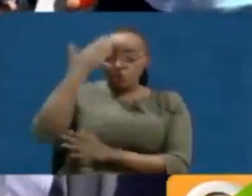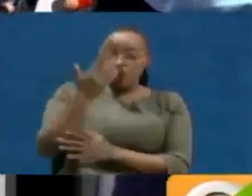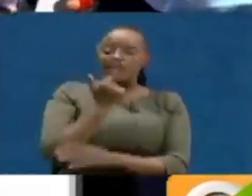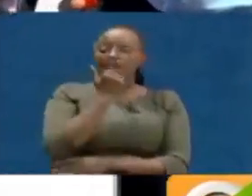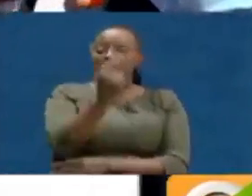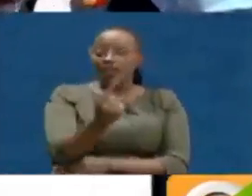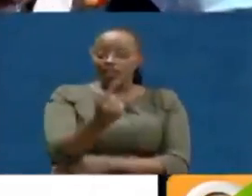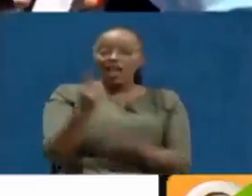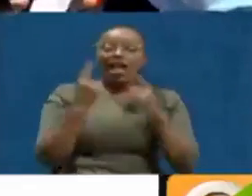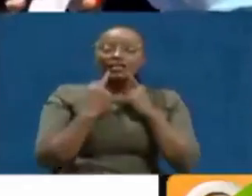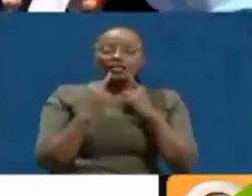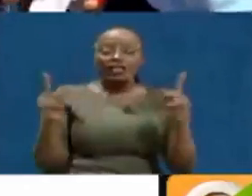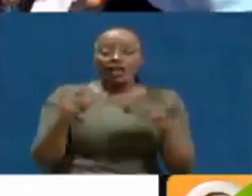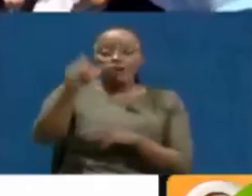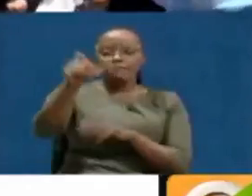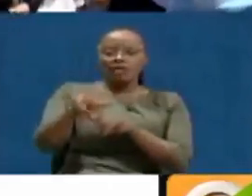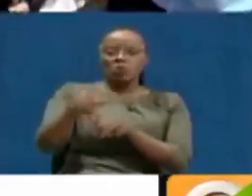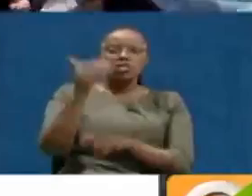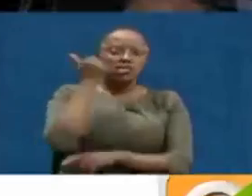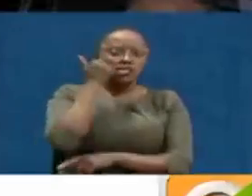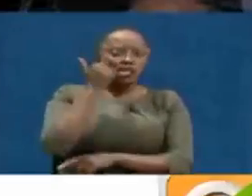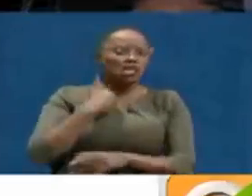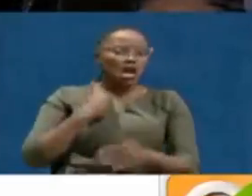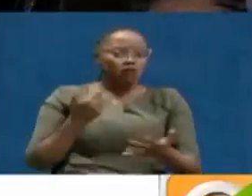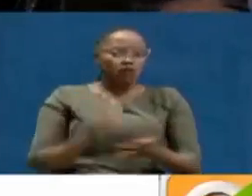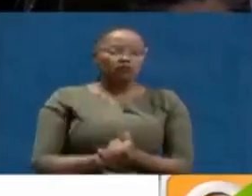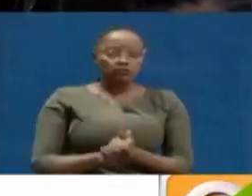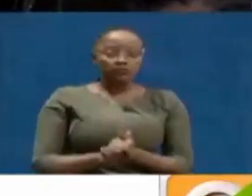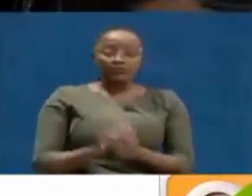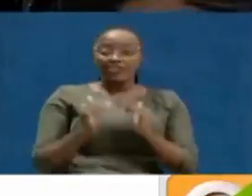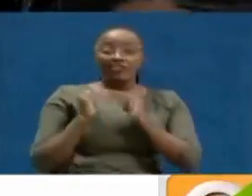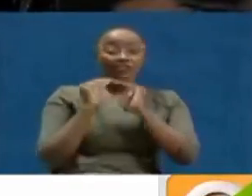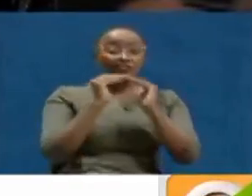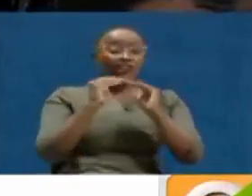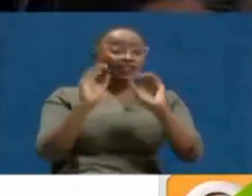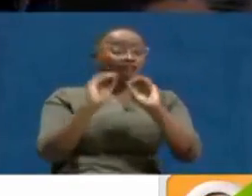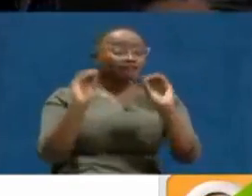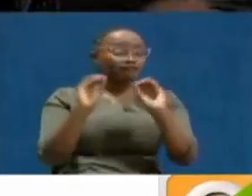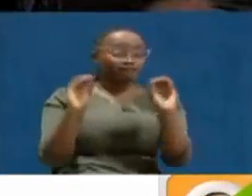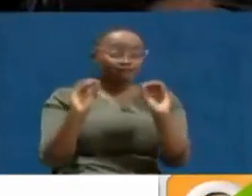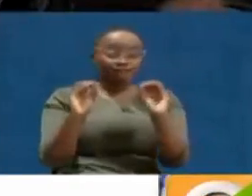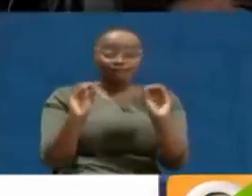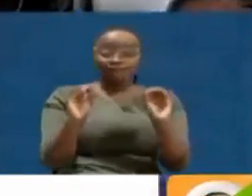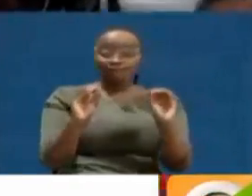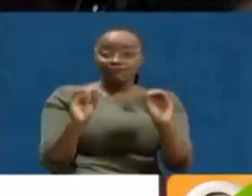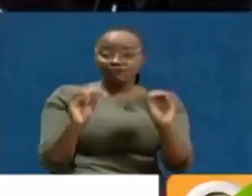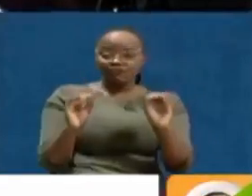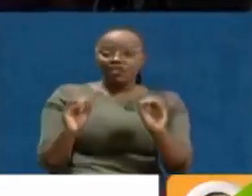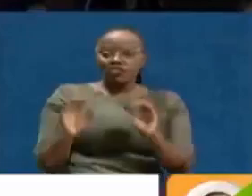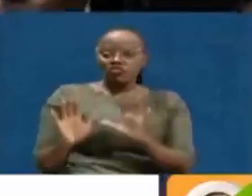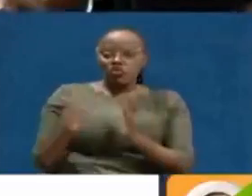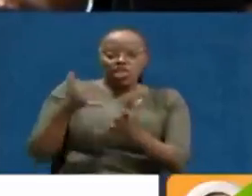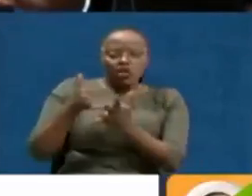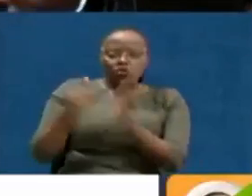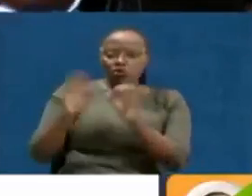to say, to declare that an individual is sick. It's unfair to leave your officers